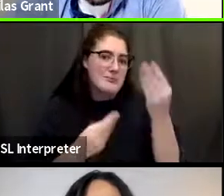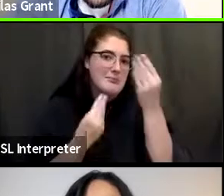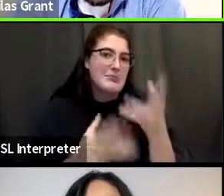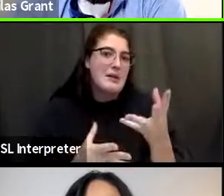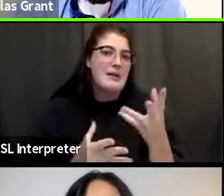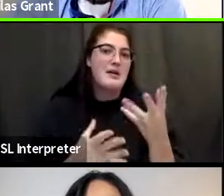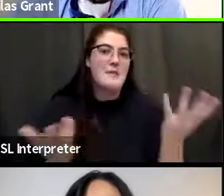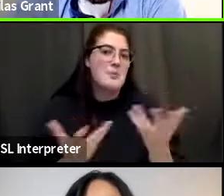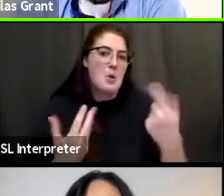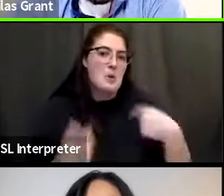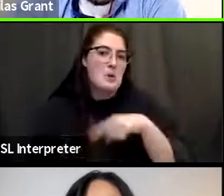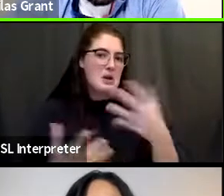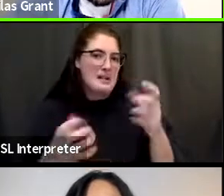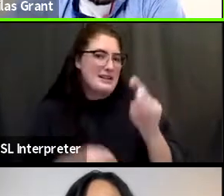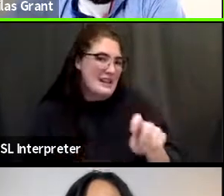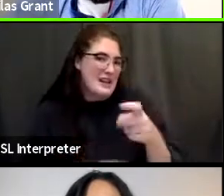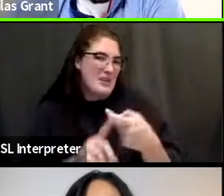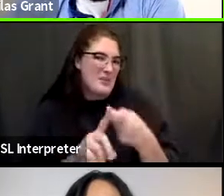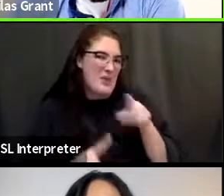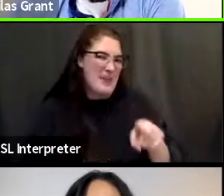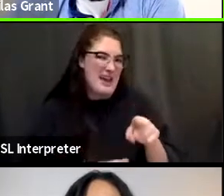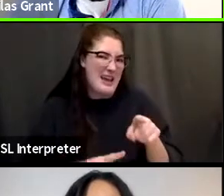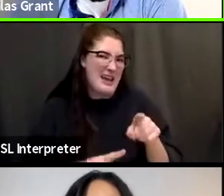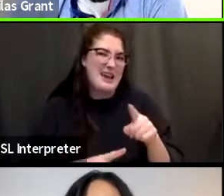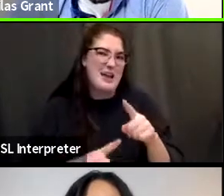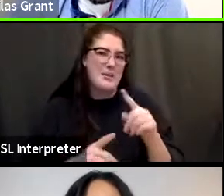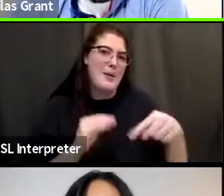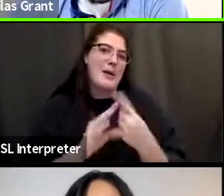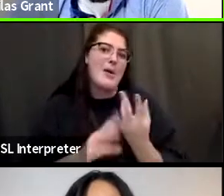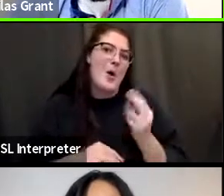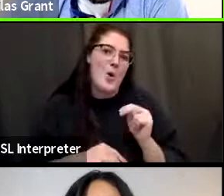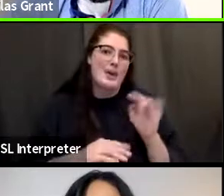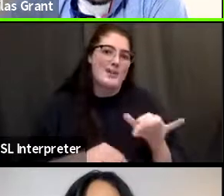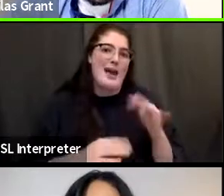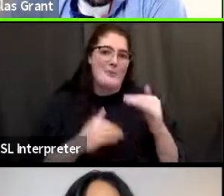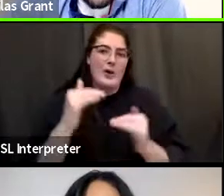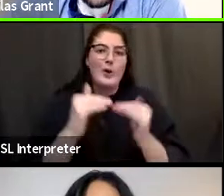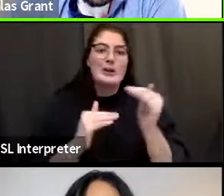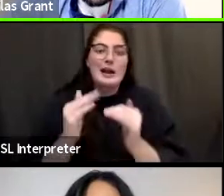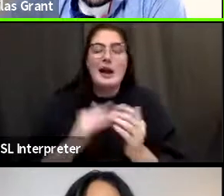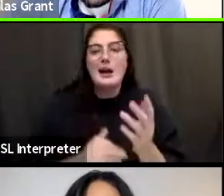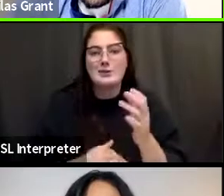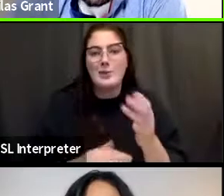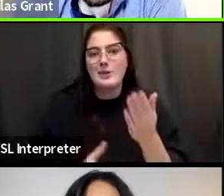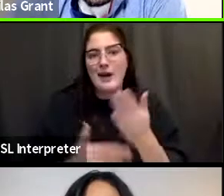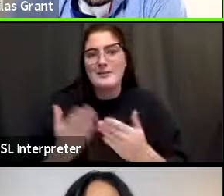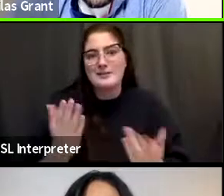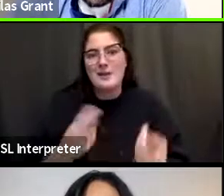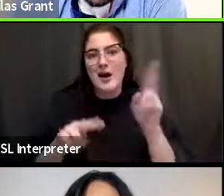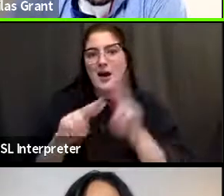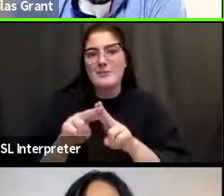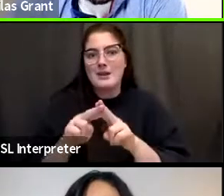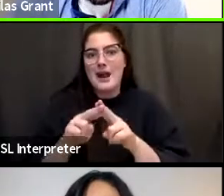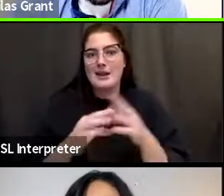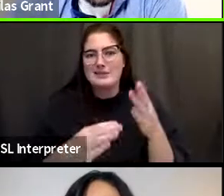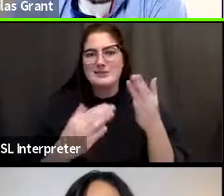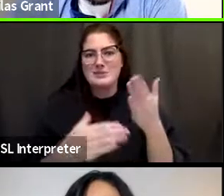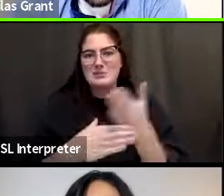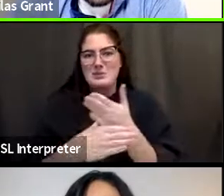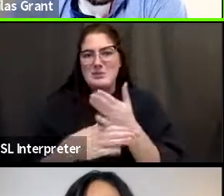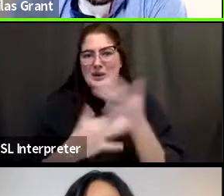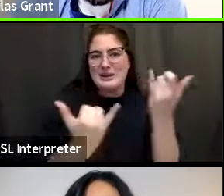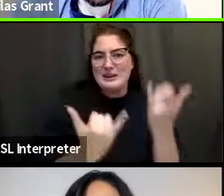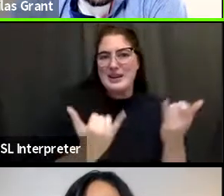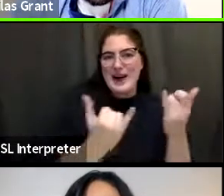what's desired of him in terms of his ownership of the building. So we should have some updates on that between now and the